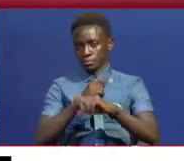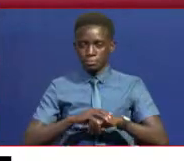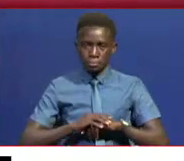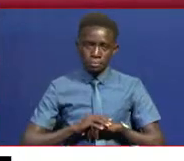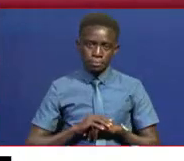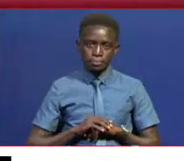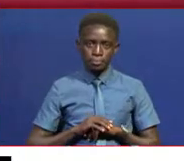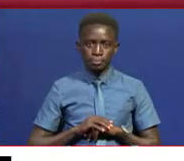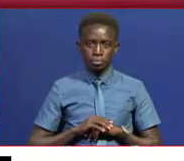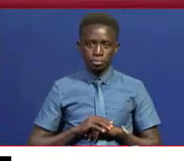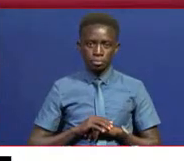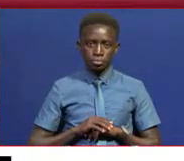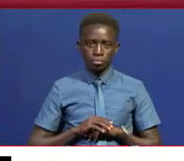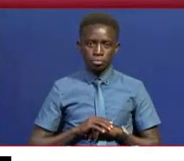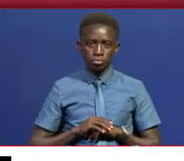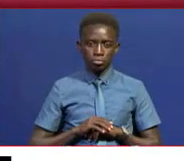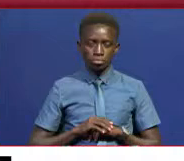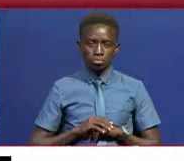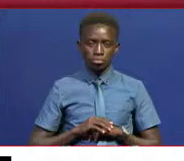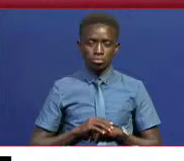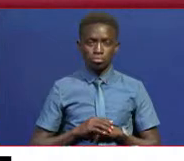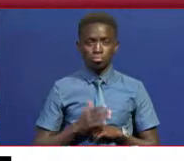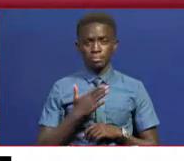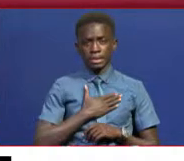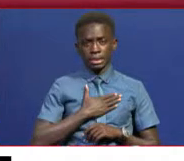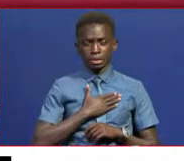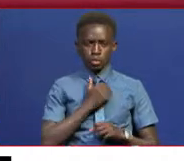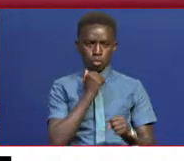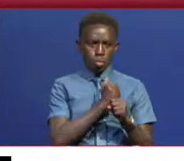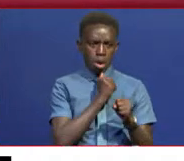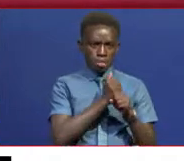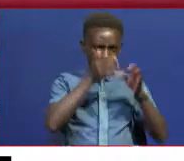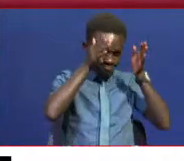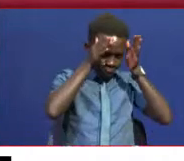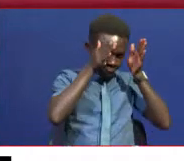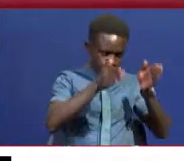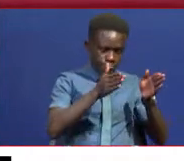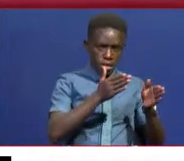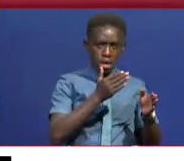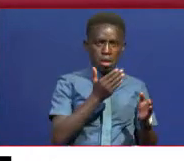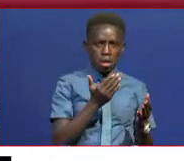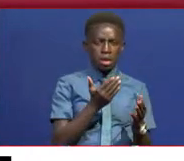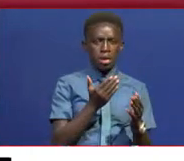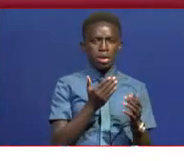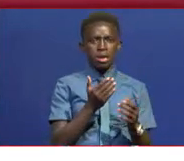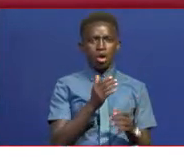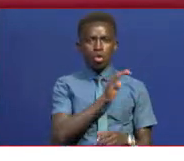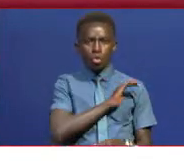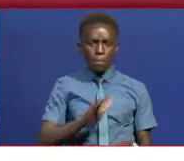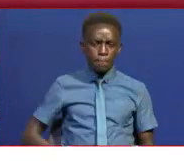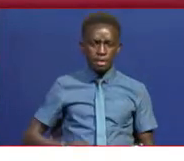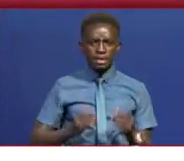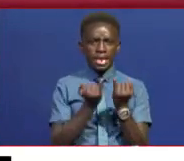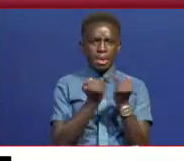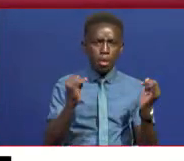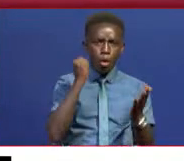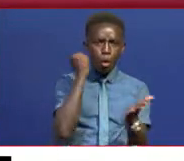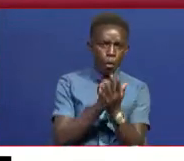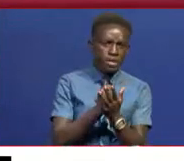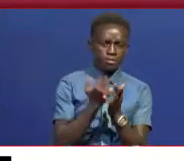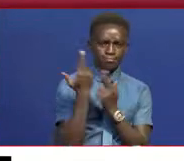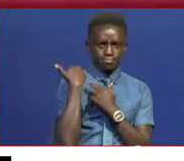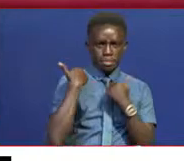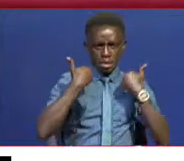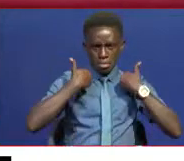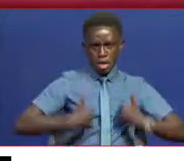In my duty as coordinator of constitutional commissions and independent offices, which you have given me, and it's a